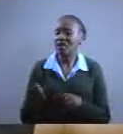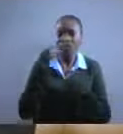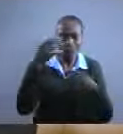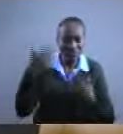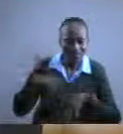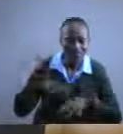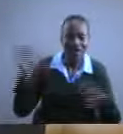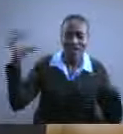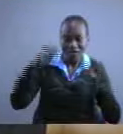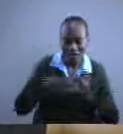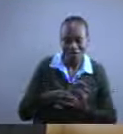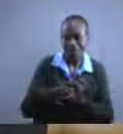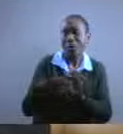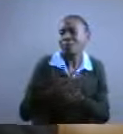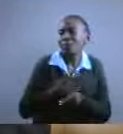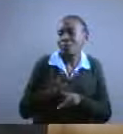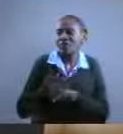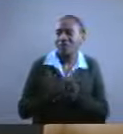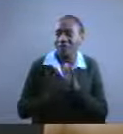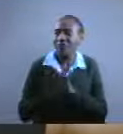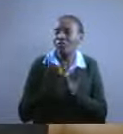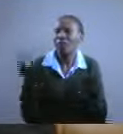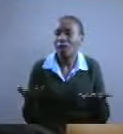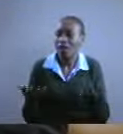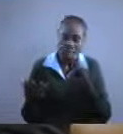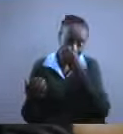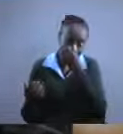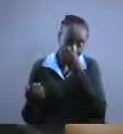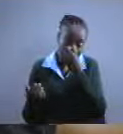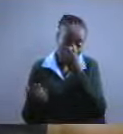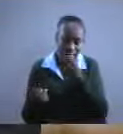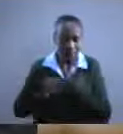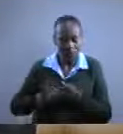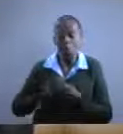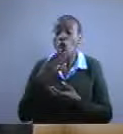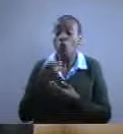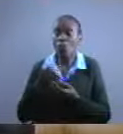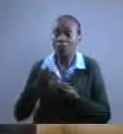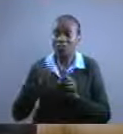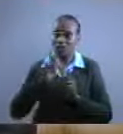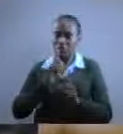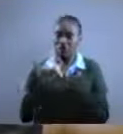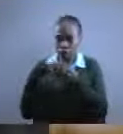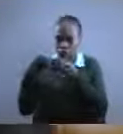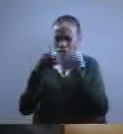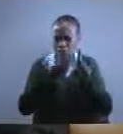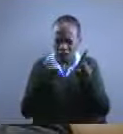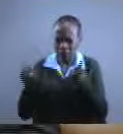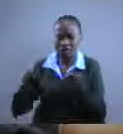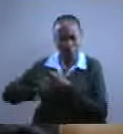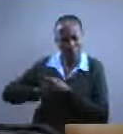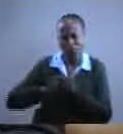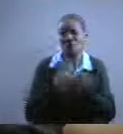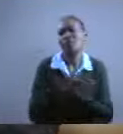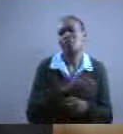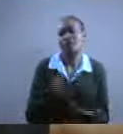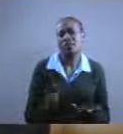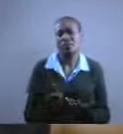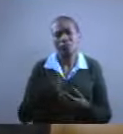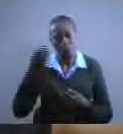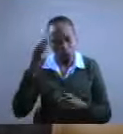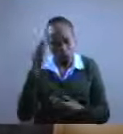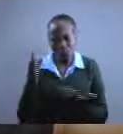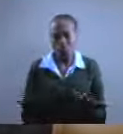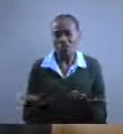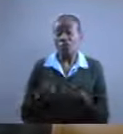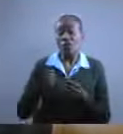integrated professional development program which has been supported by all teacher unions, and therefore we recognize the importance of